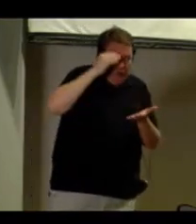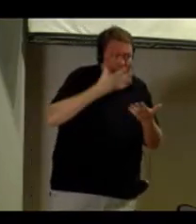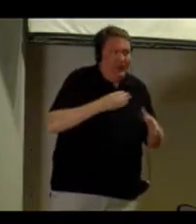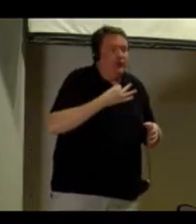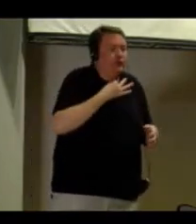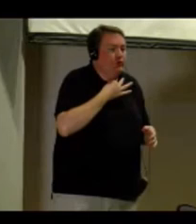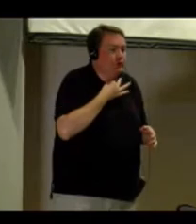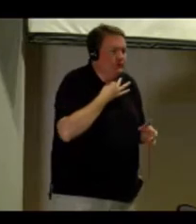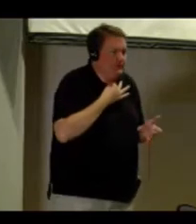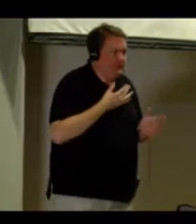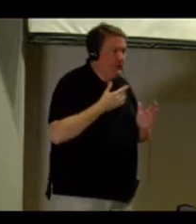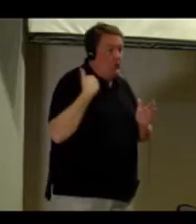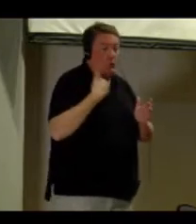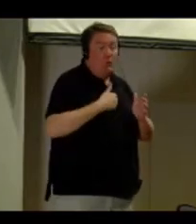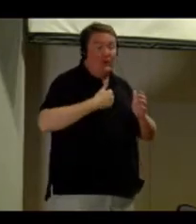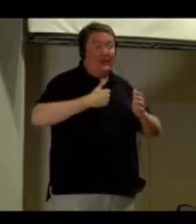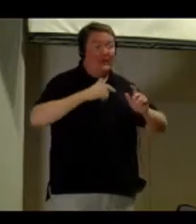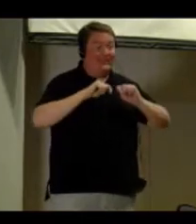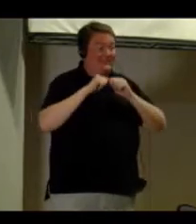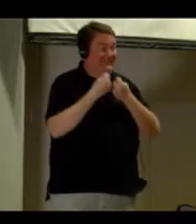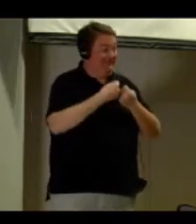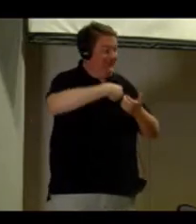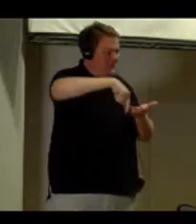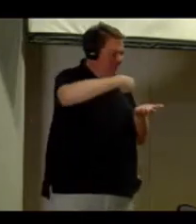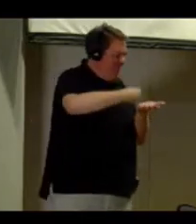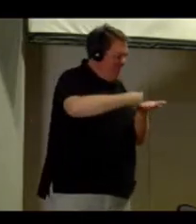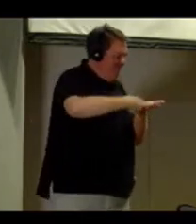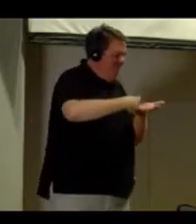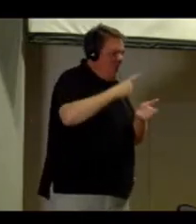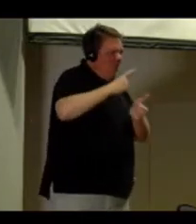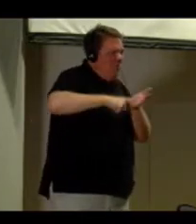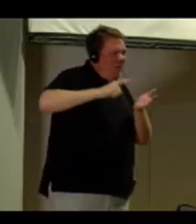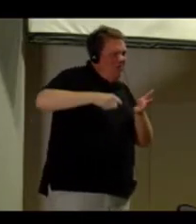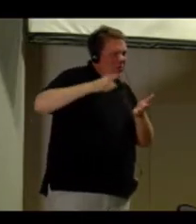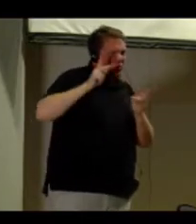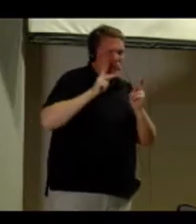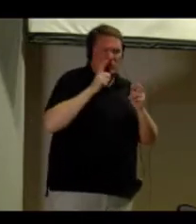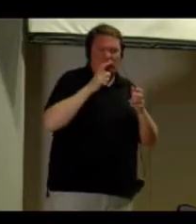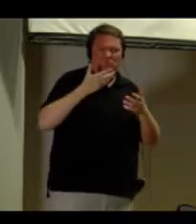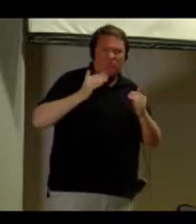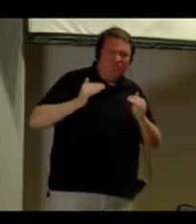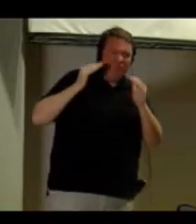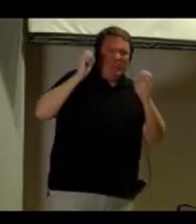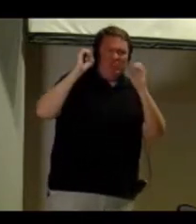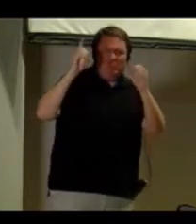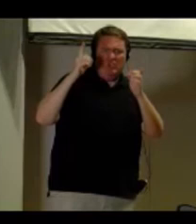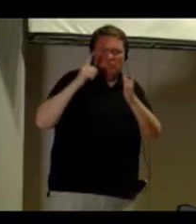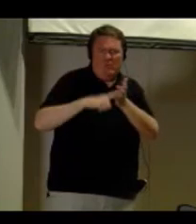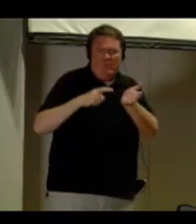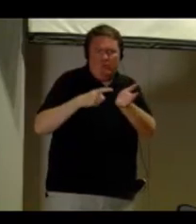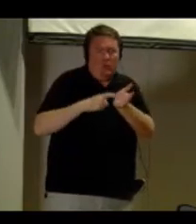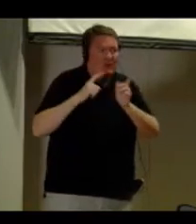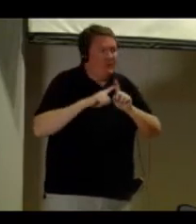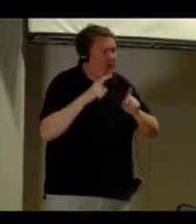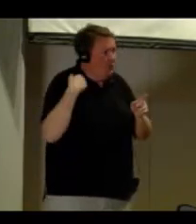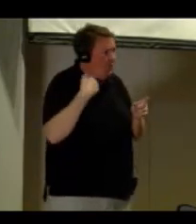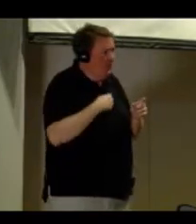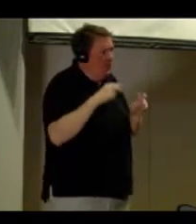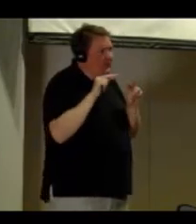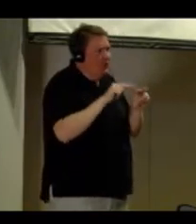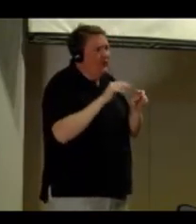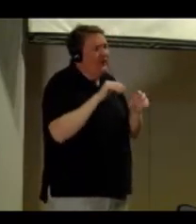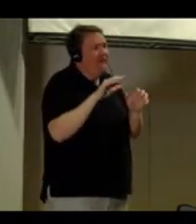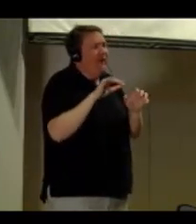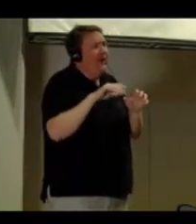as a team, we spend a lot of time thinking about what the learned may require. We could probably do a little bit of more work with our